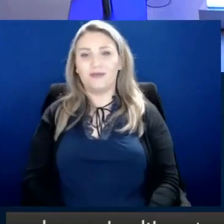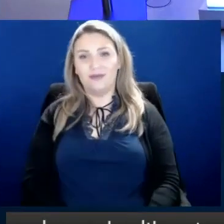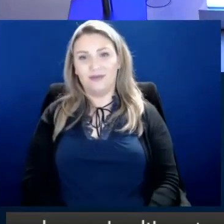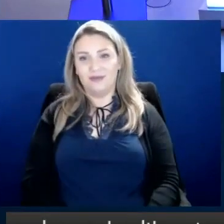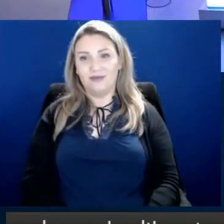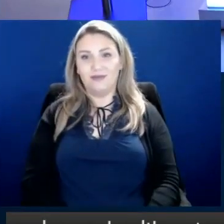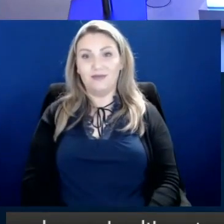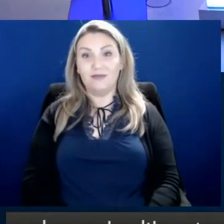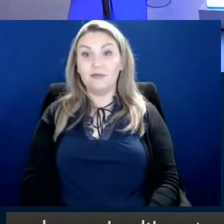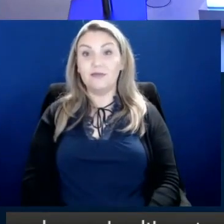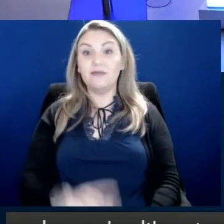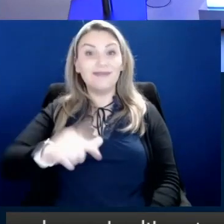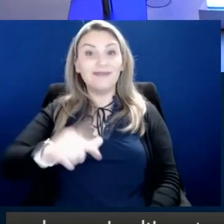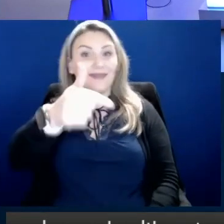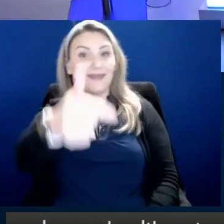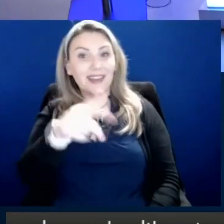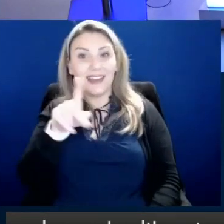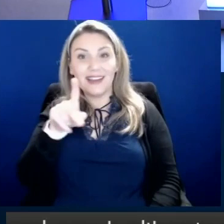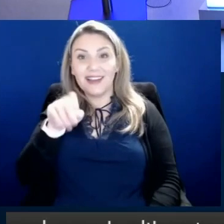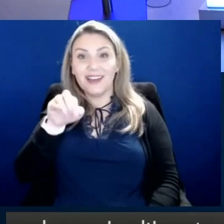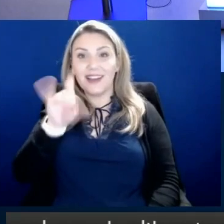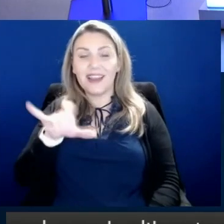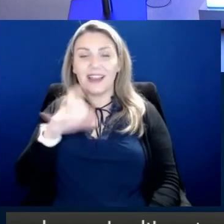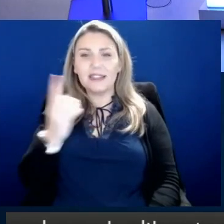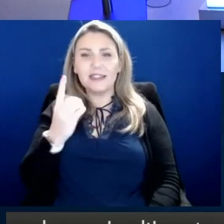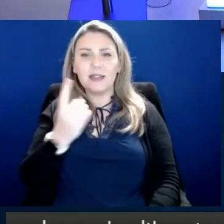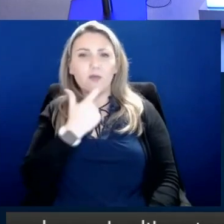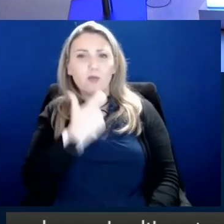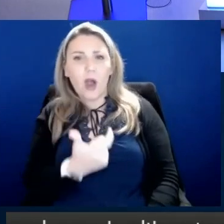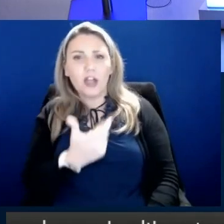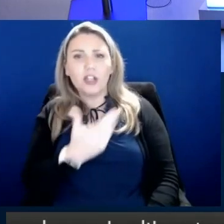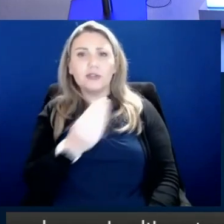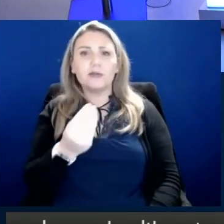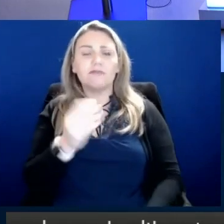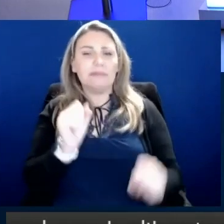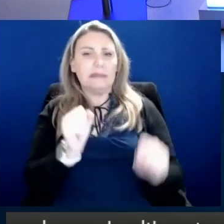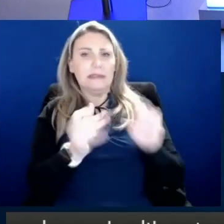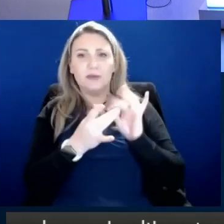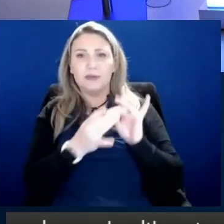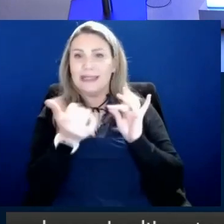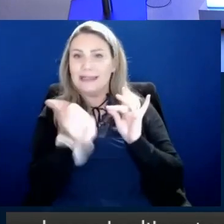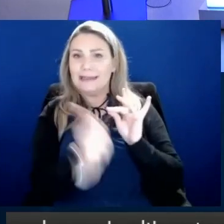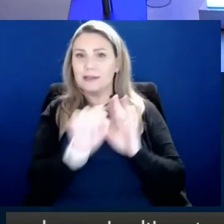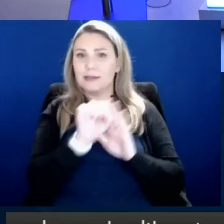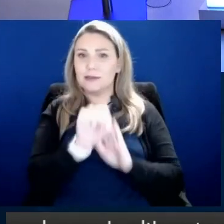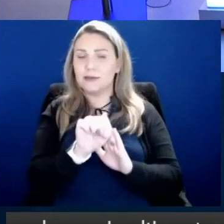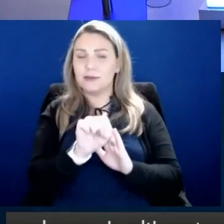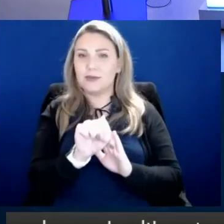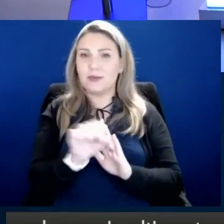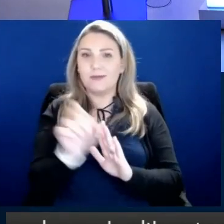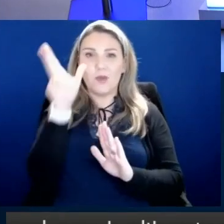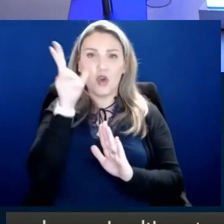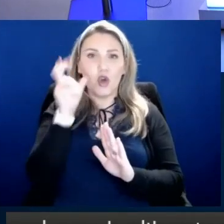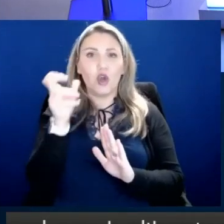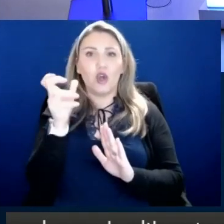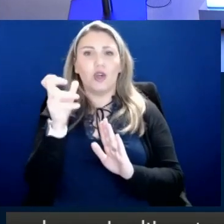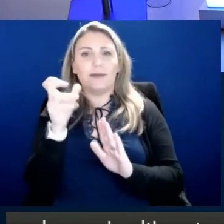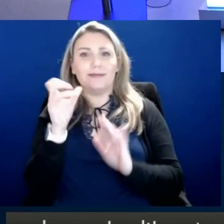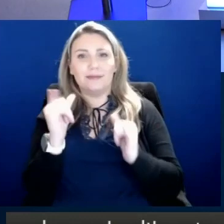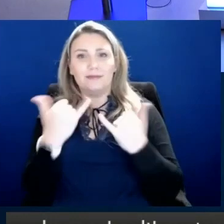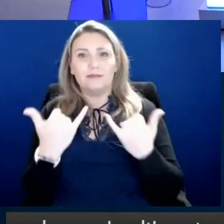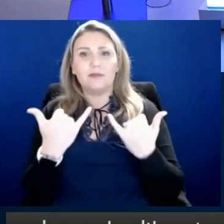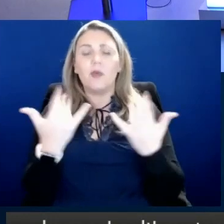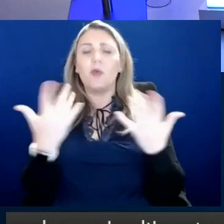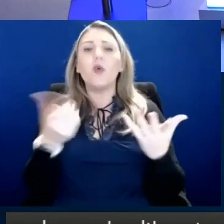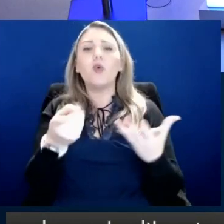Kelly, if someone is watching and can relate to any of the symptoms that they have heard today, what do you want them to